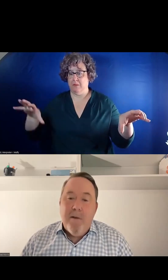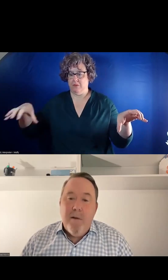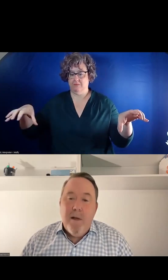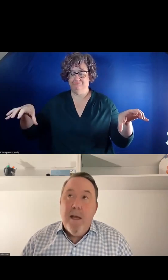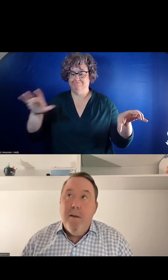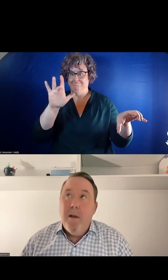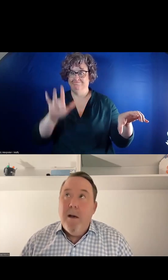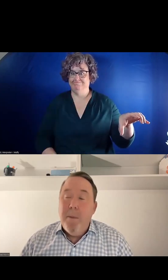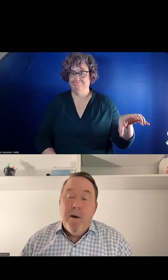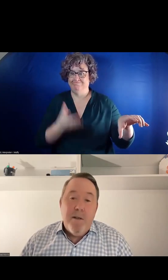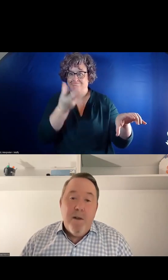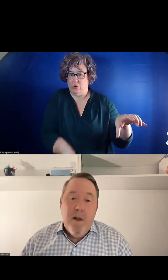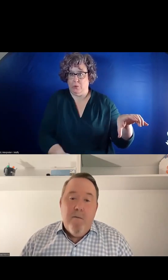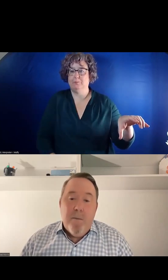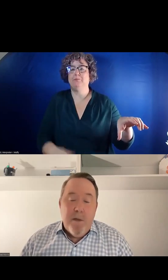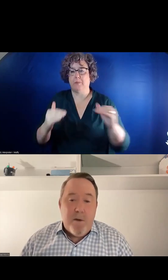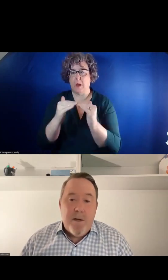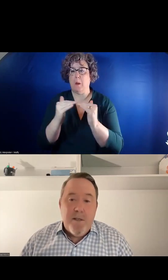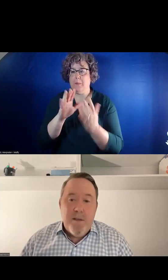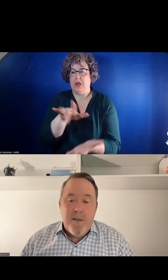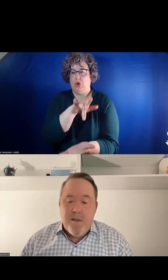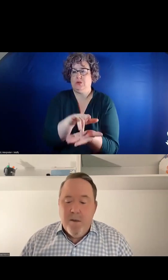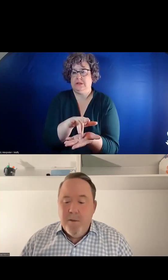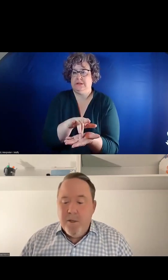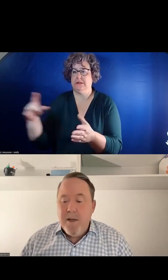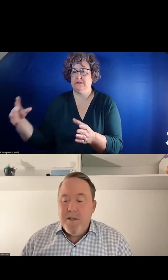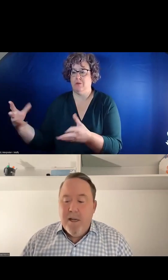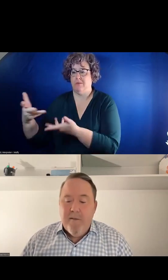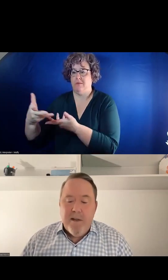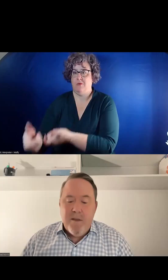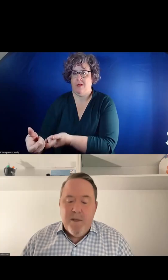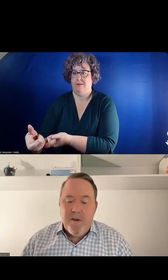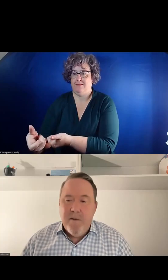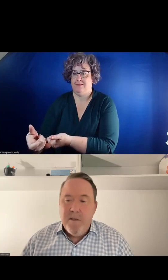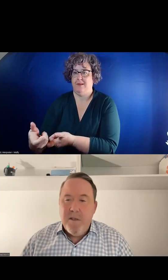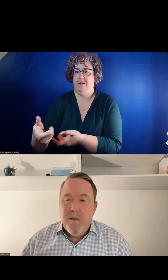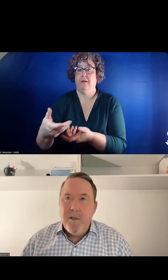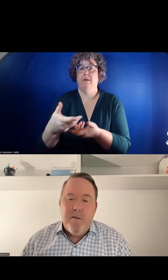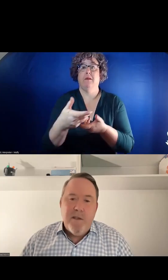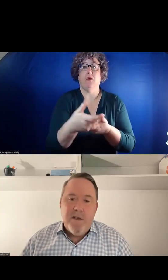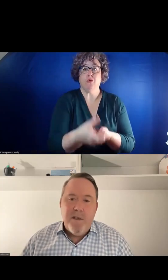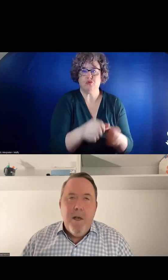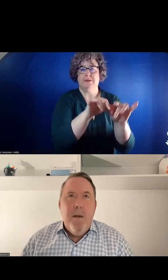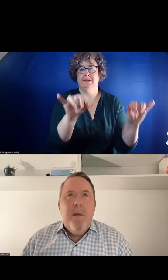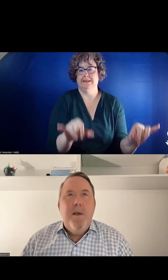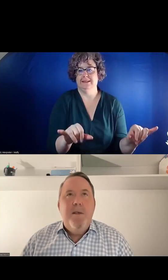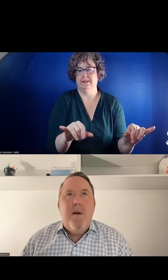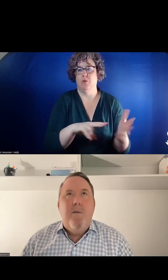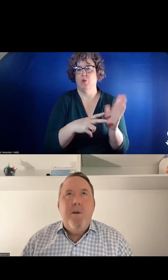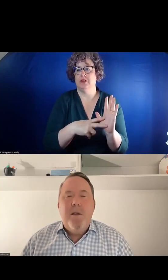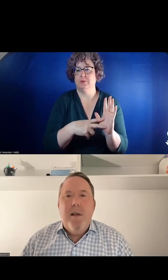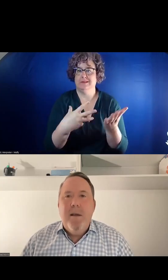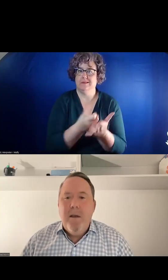from peers from mistrust in the system to trust in evidence-based services,